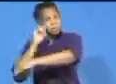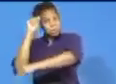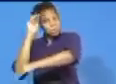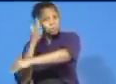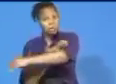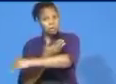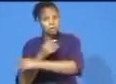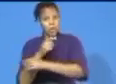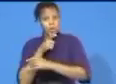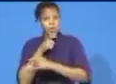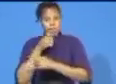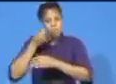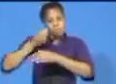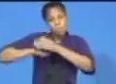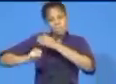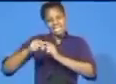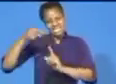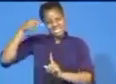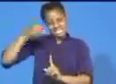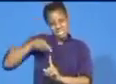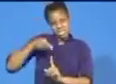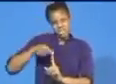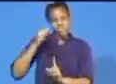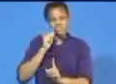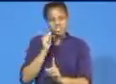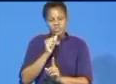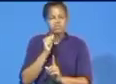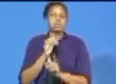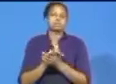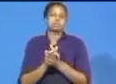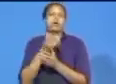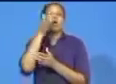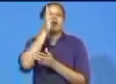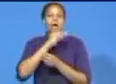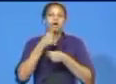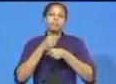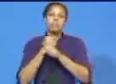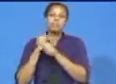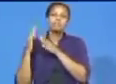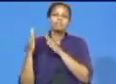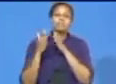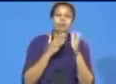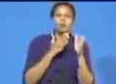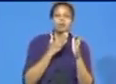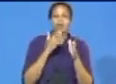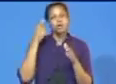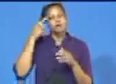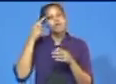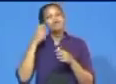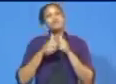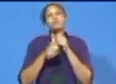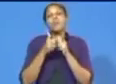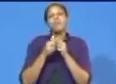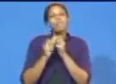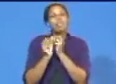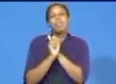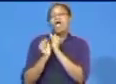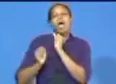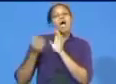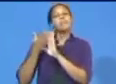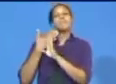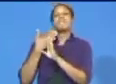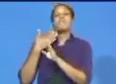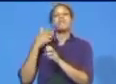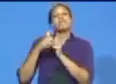to this little girl. I said, God made provision for the problem long before the